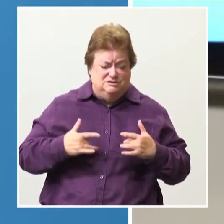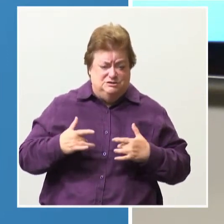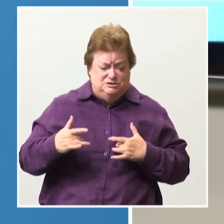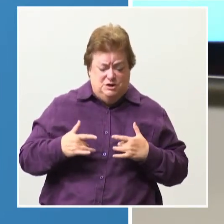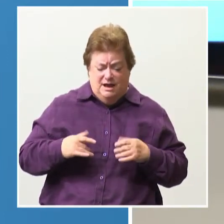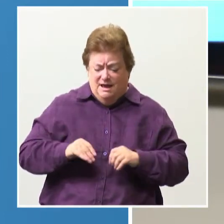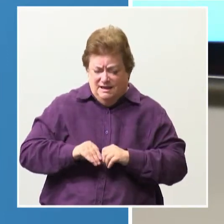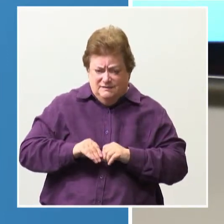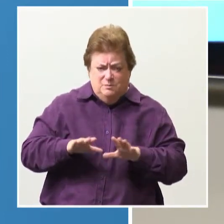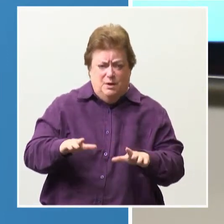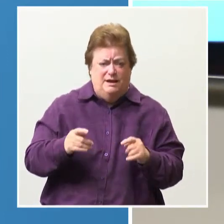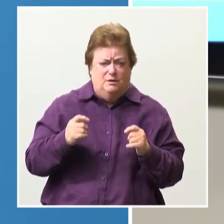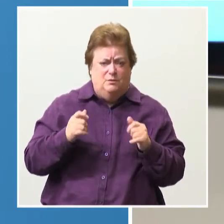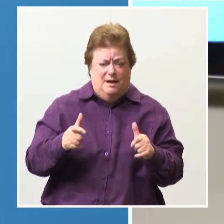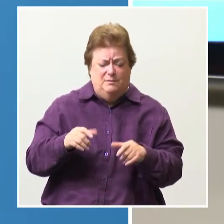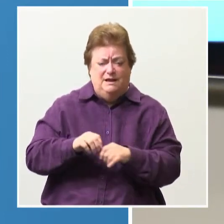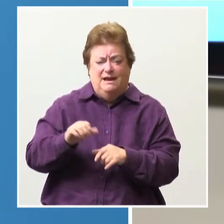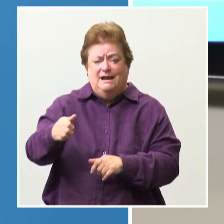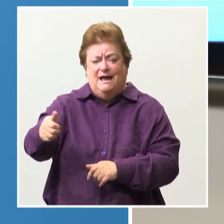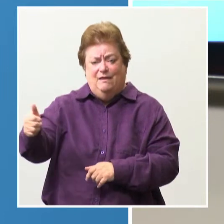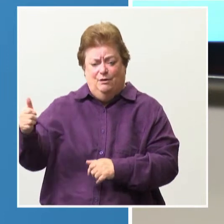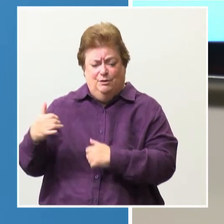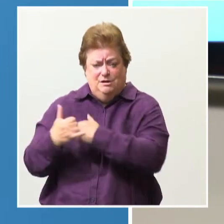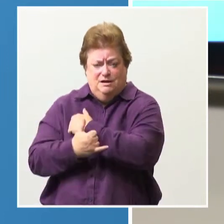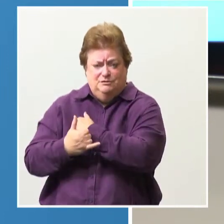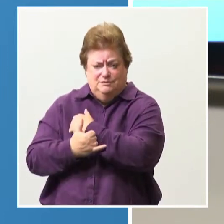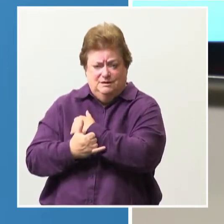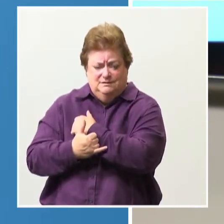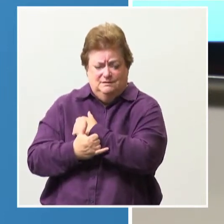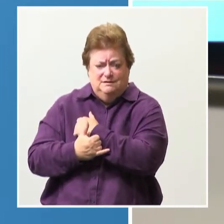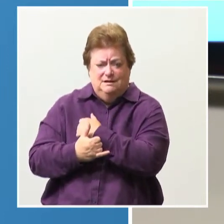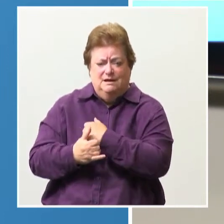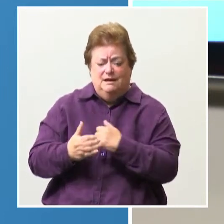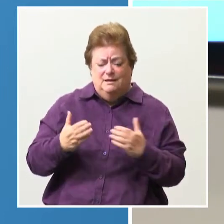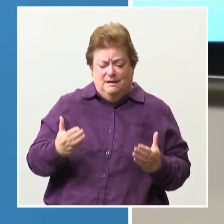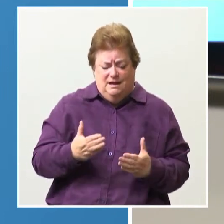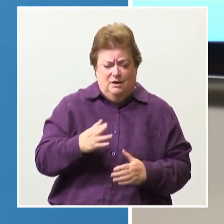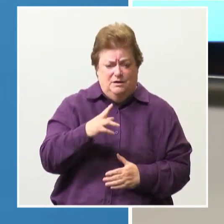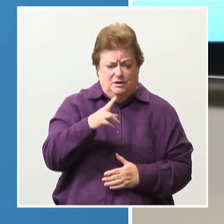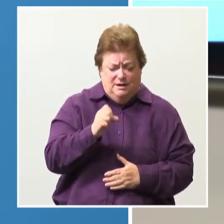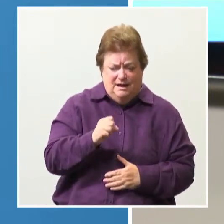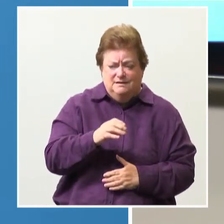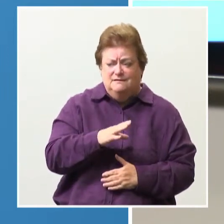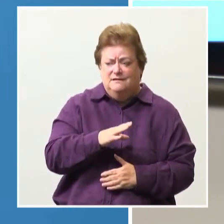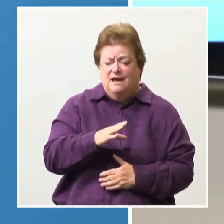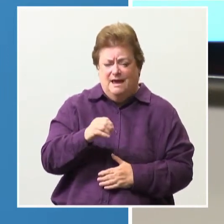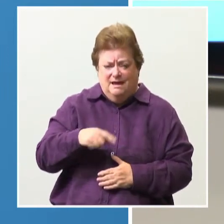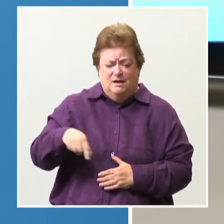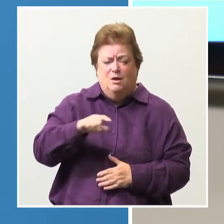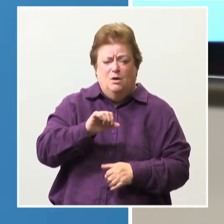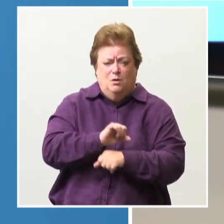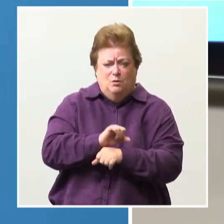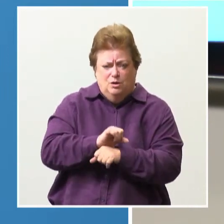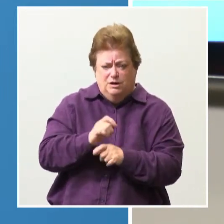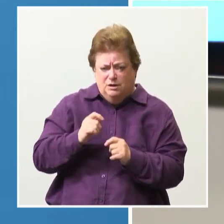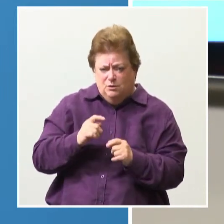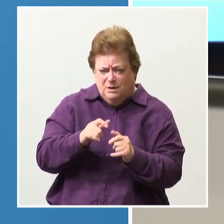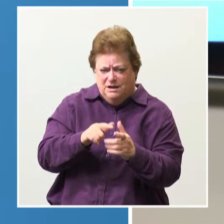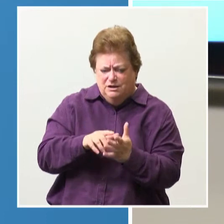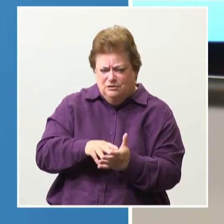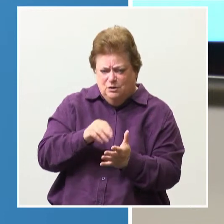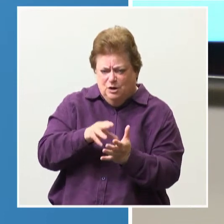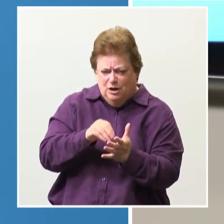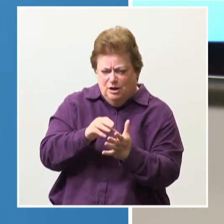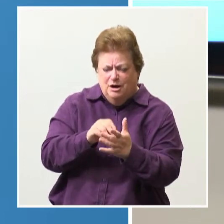spreading rapidly in several other countries. Scientists in the U.S. and around the world are working quickly to learn more about